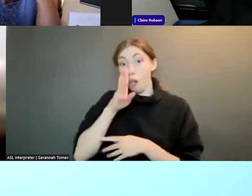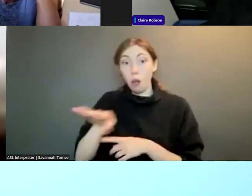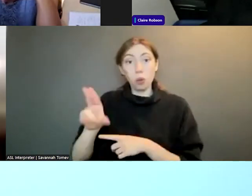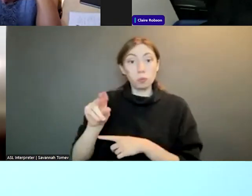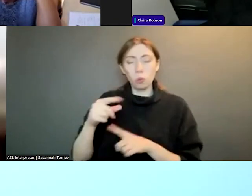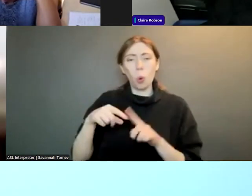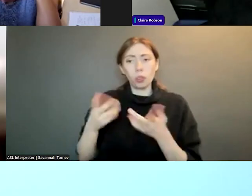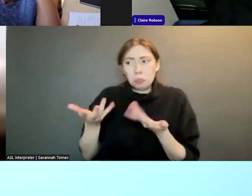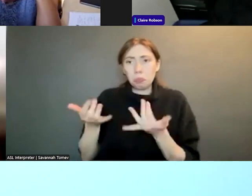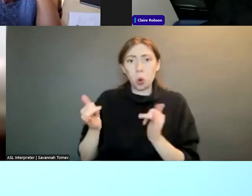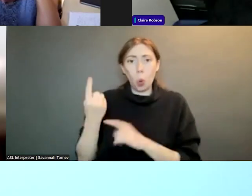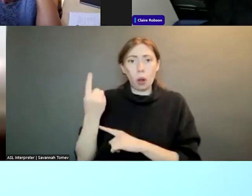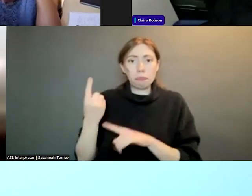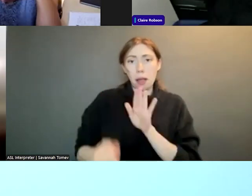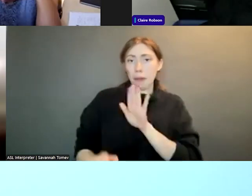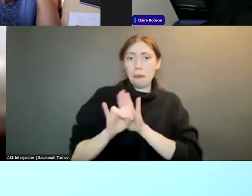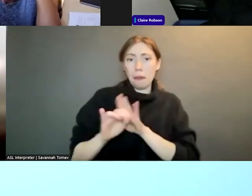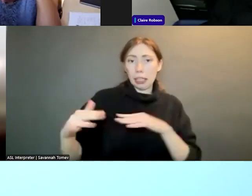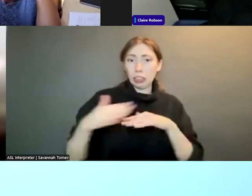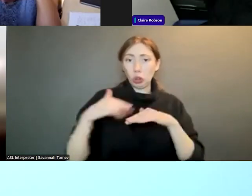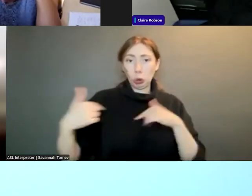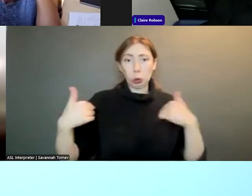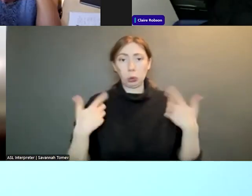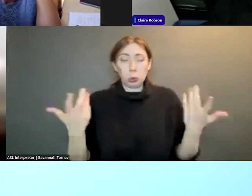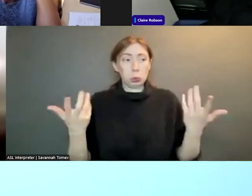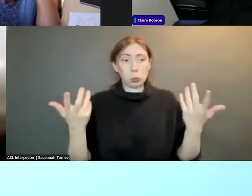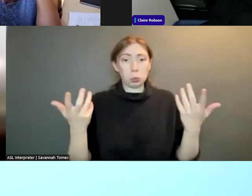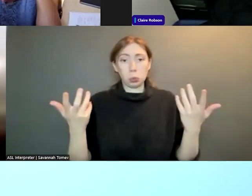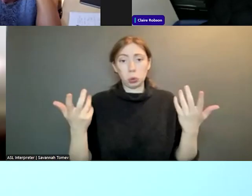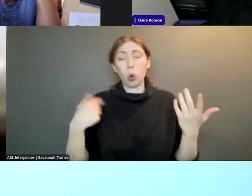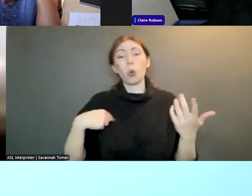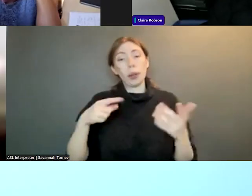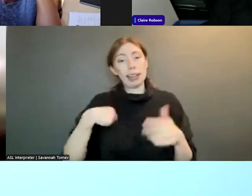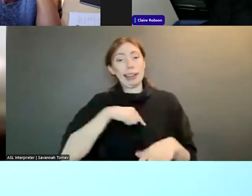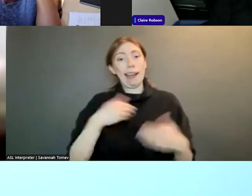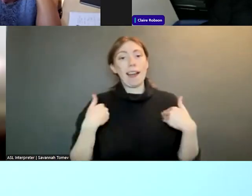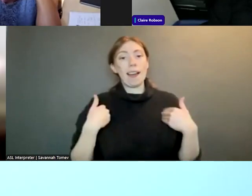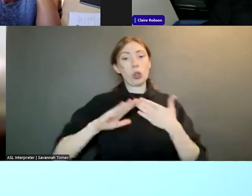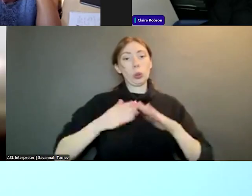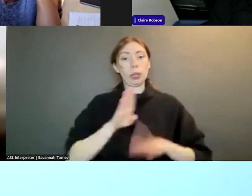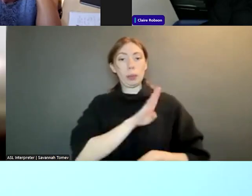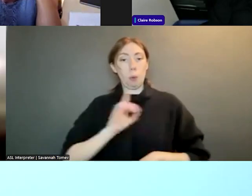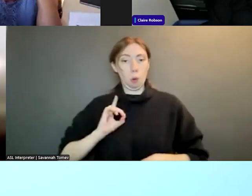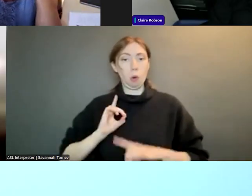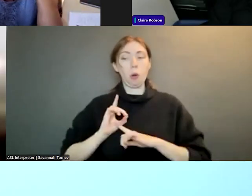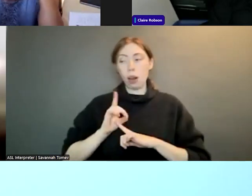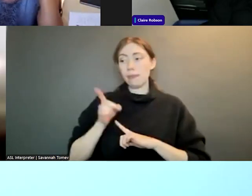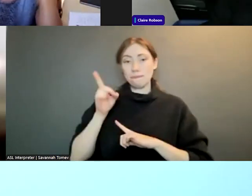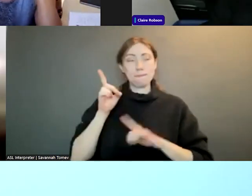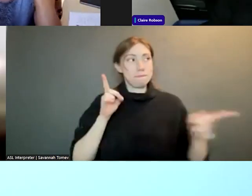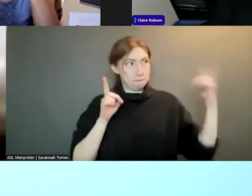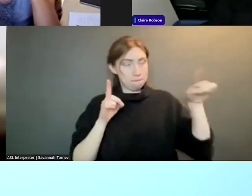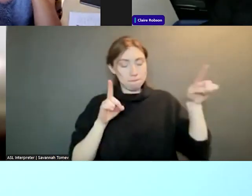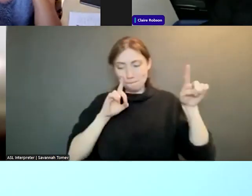a community board that looked at all our materials, all our interview